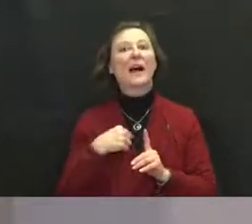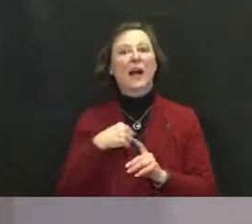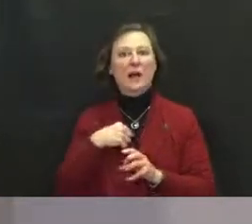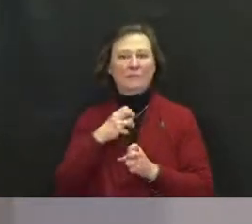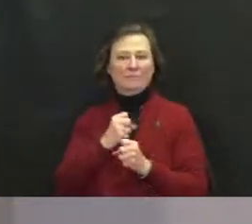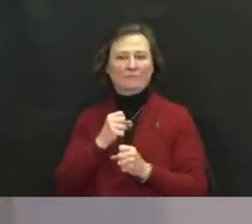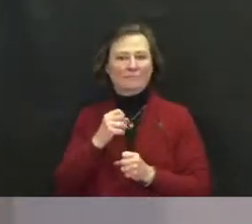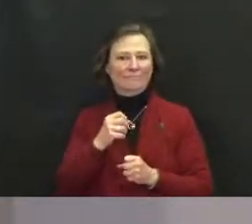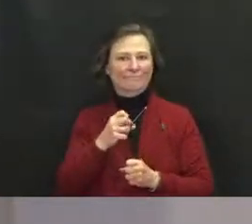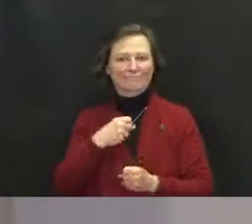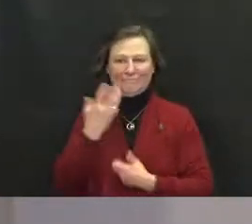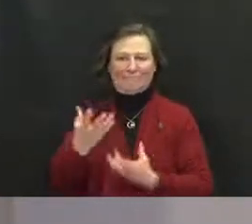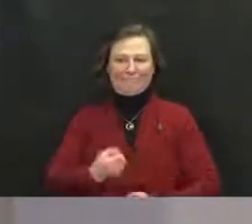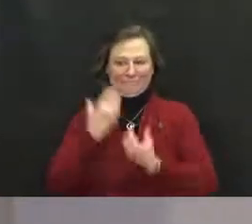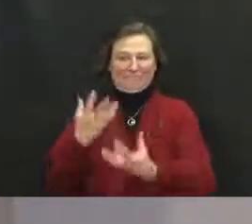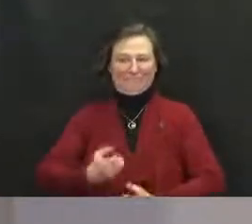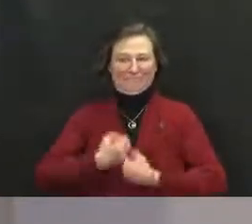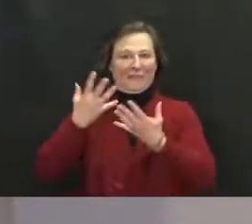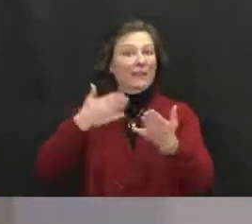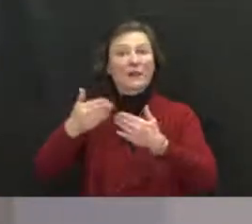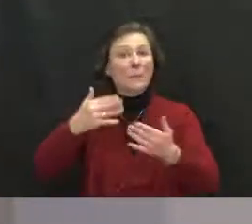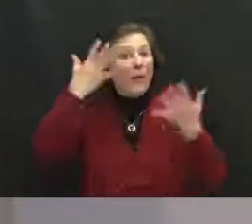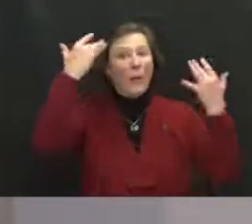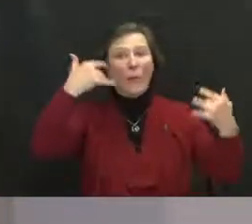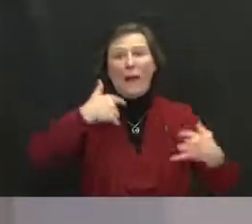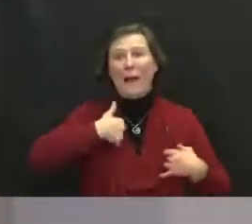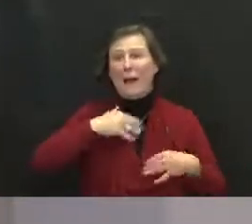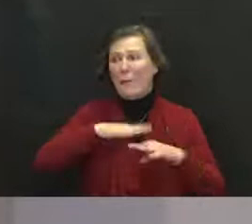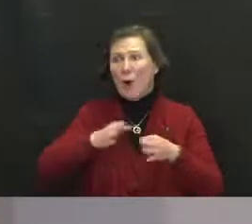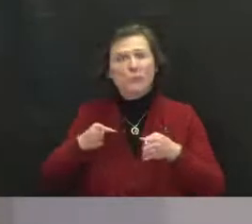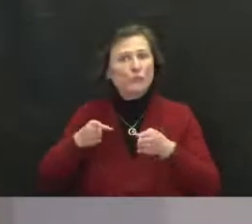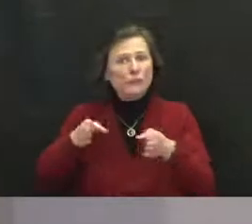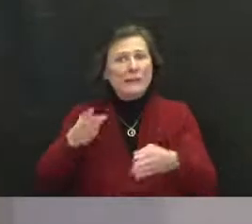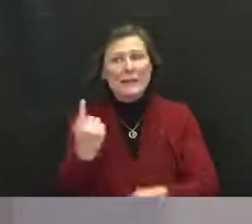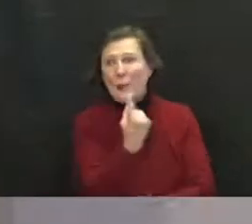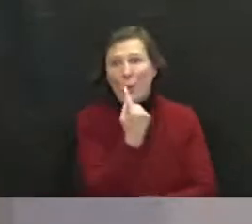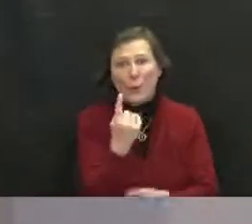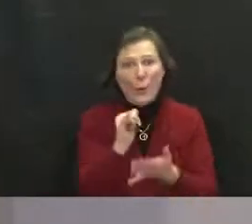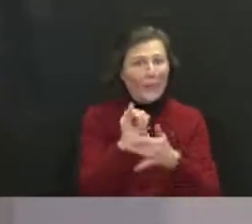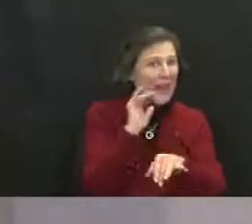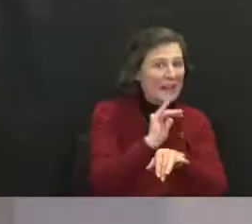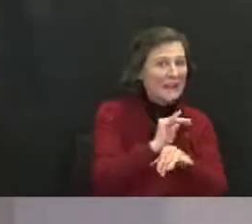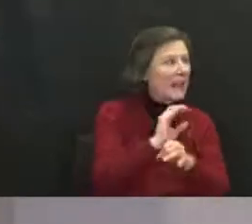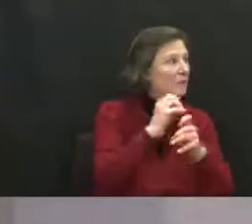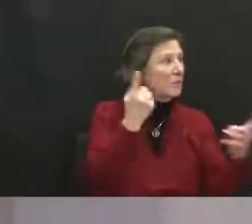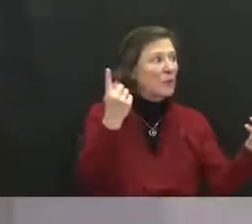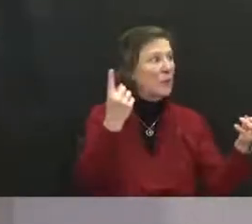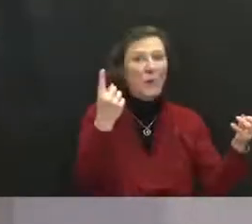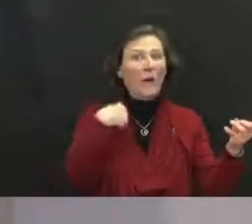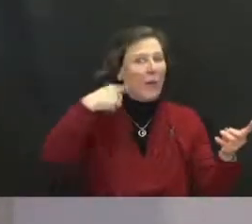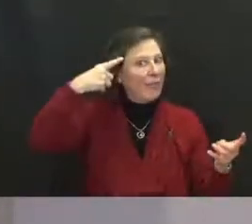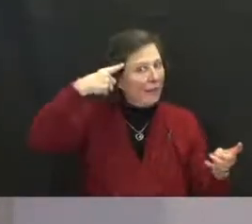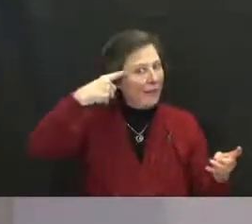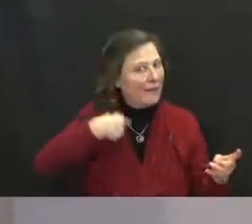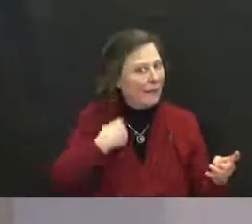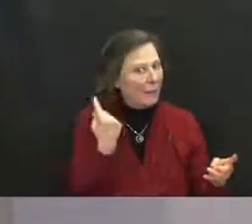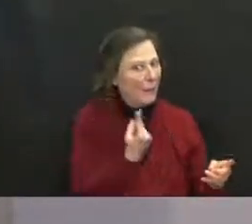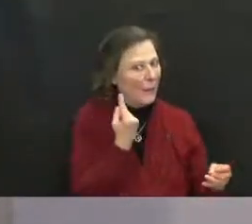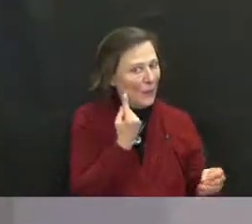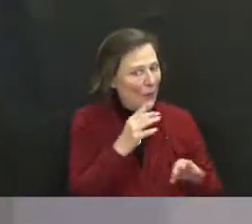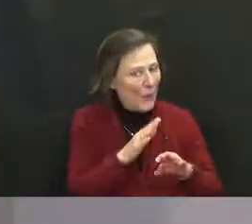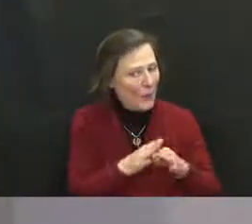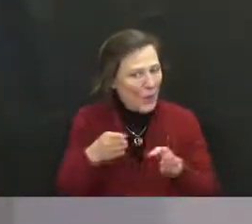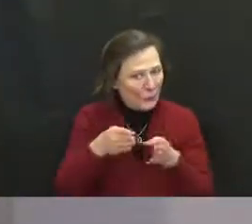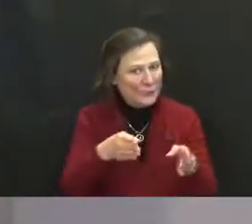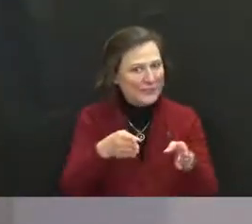rip. It didn't matter because I was on the street alone that evening. I thought I was alone on the street